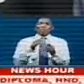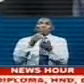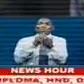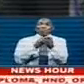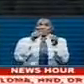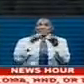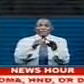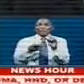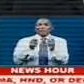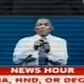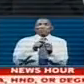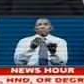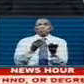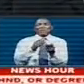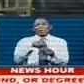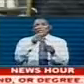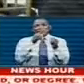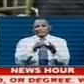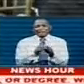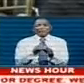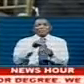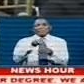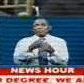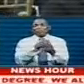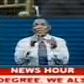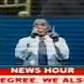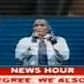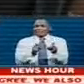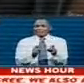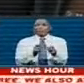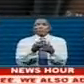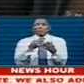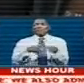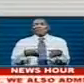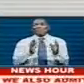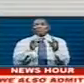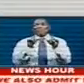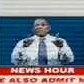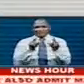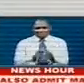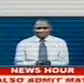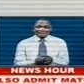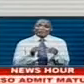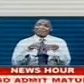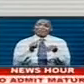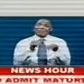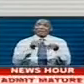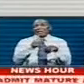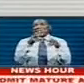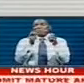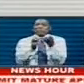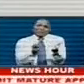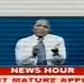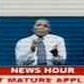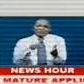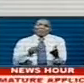cost on teachers or subjecting teachers to any form of examination before they are licensed. There are still outstanding issues yet